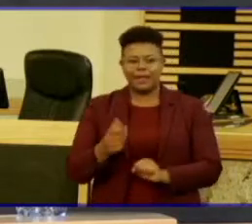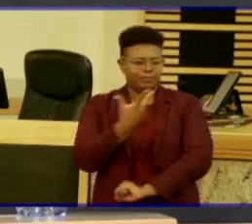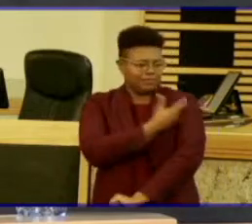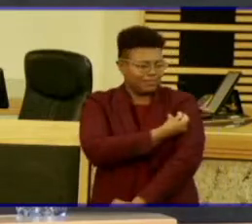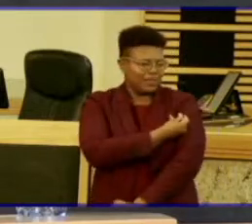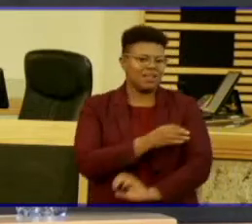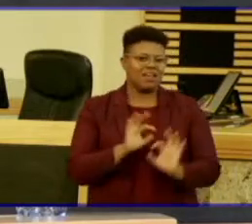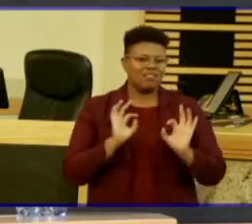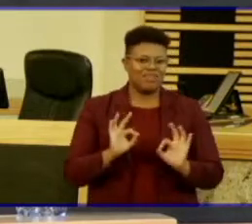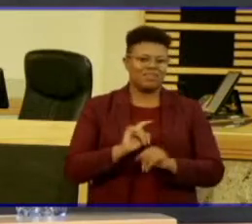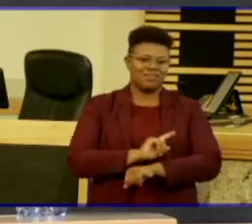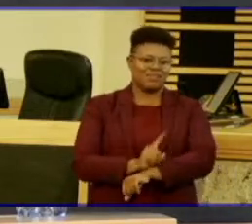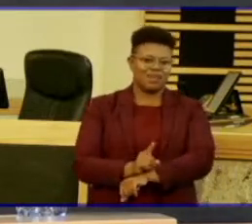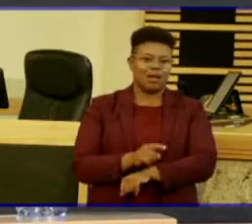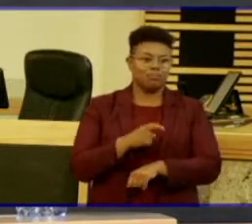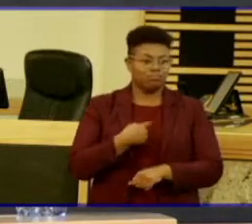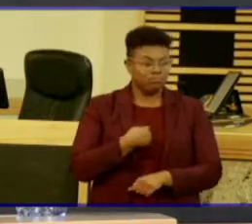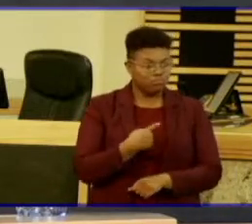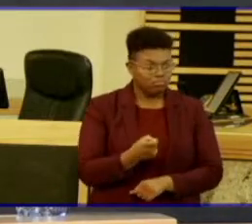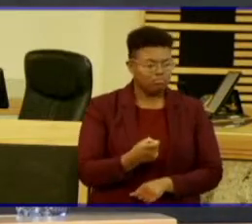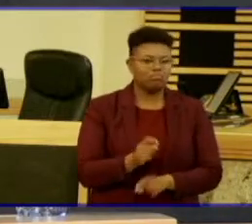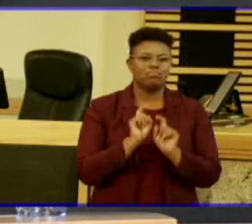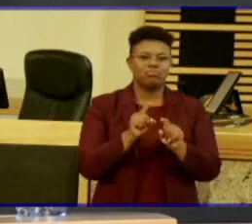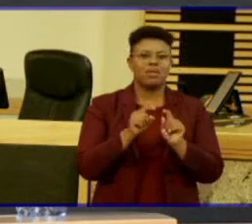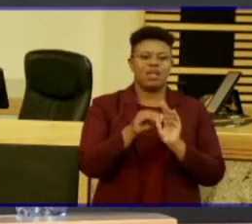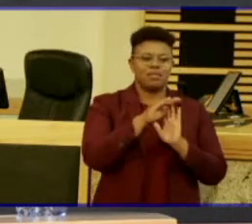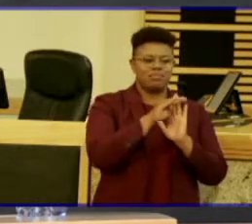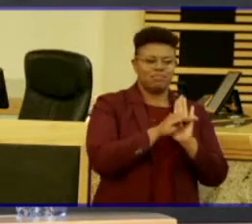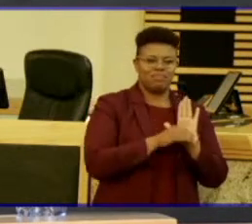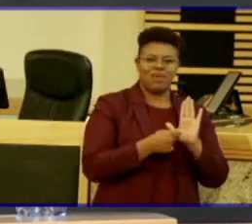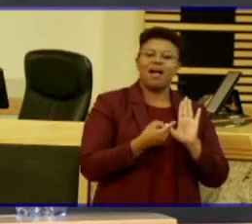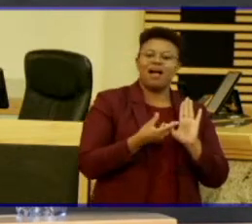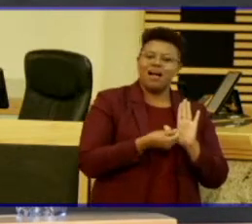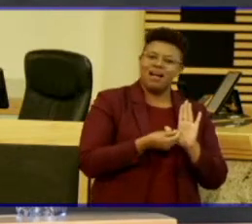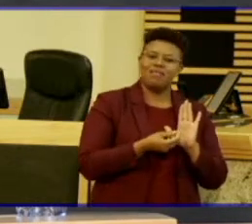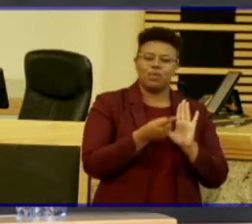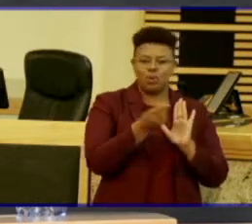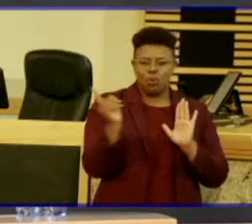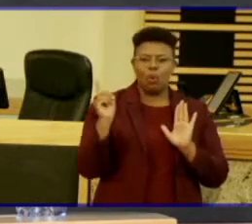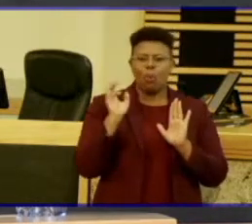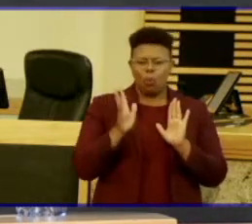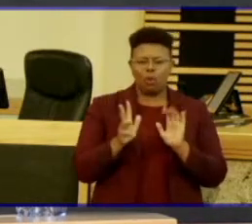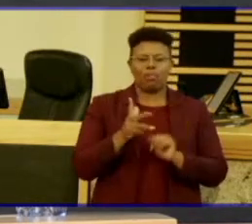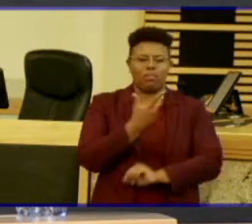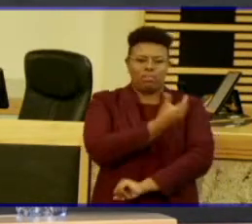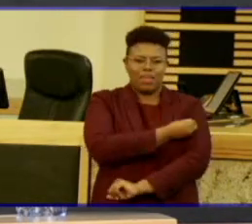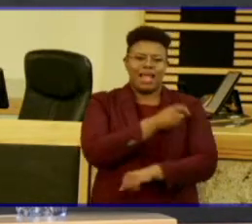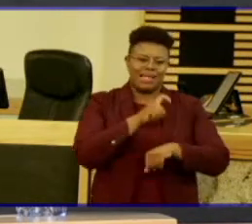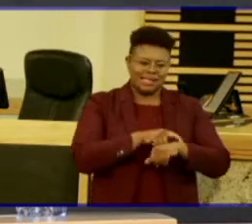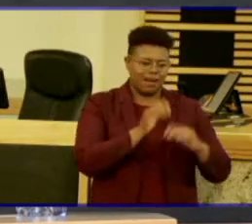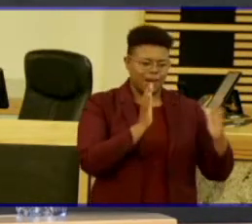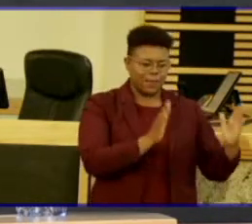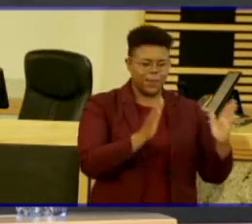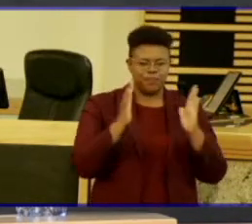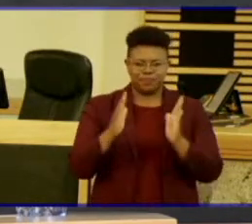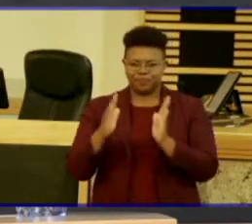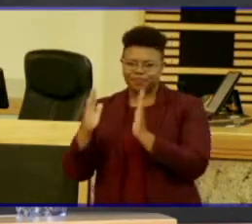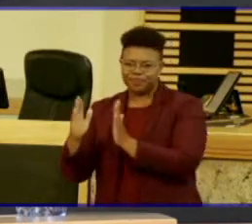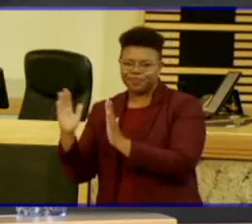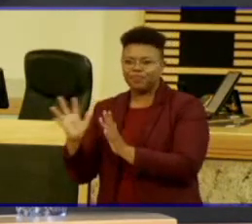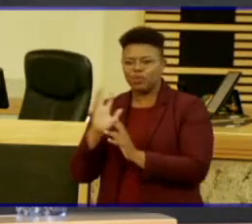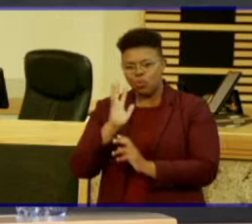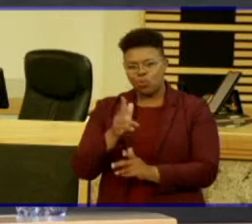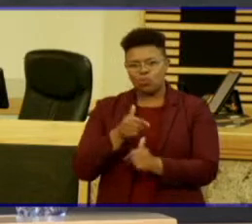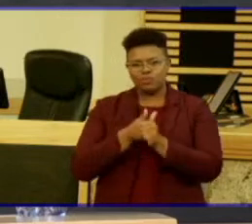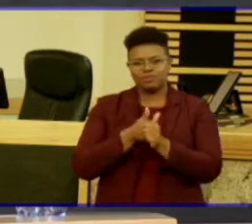ngexesha lokokuba sibiziwe, silandele inkqubo karhulumente ecwangcisiweyo. Sonke sizawugonywa ngokwamaxesha abekiweyo, sizawulandela loo